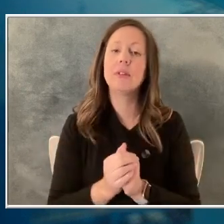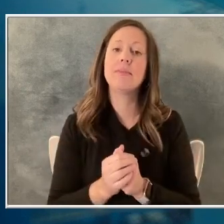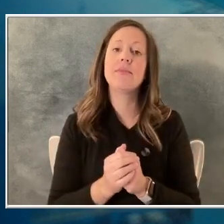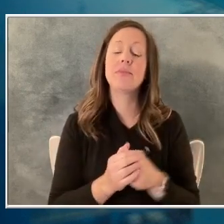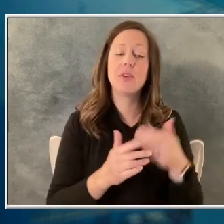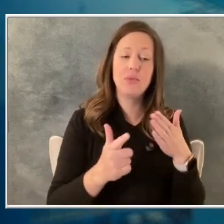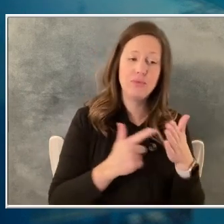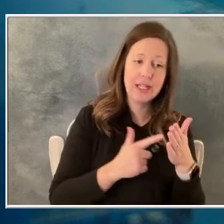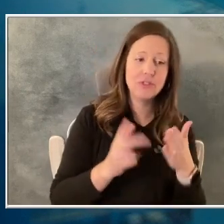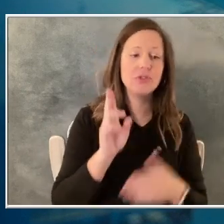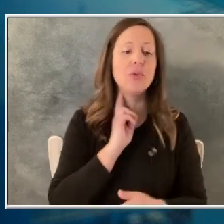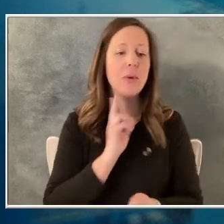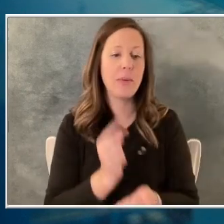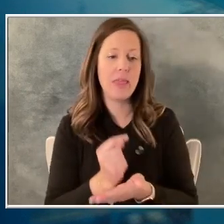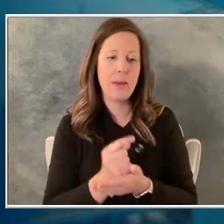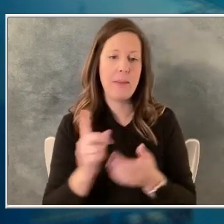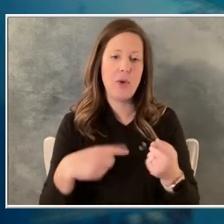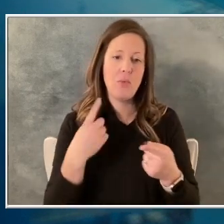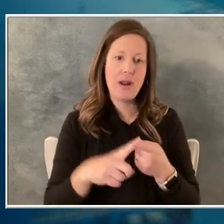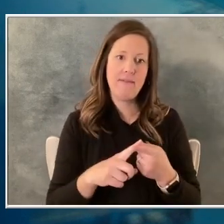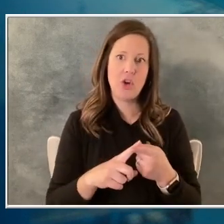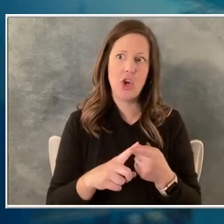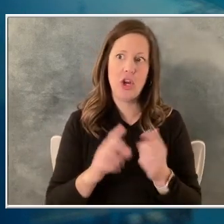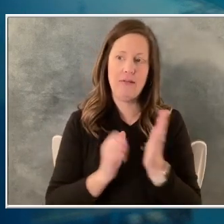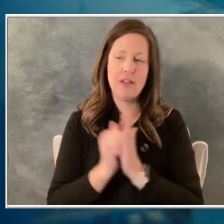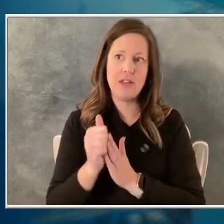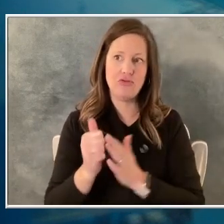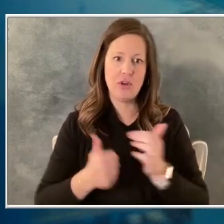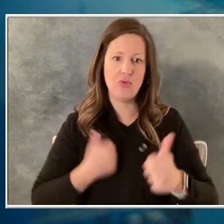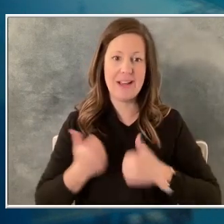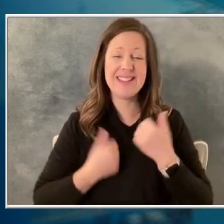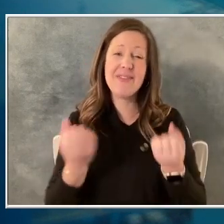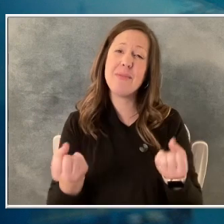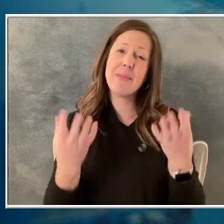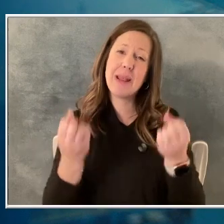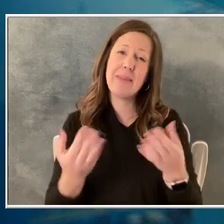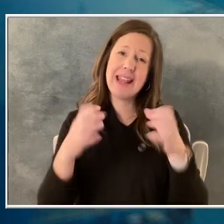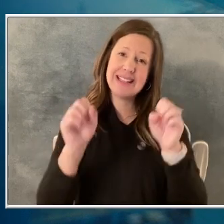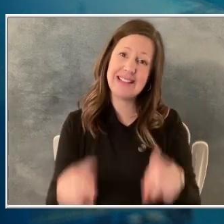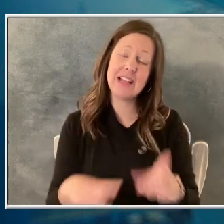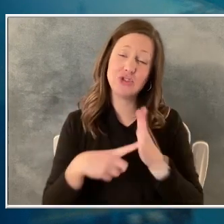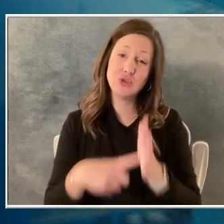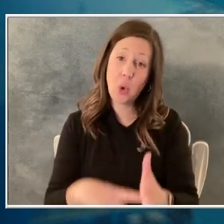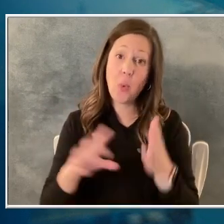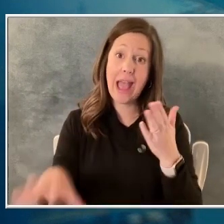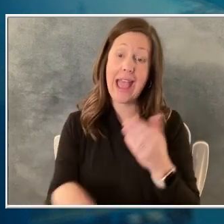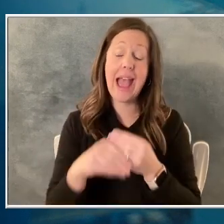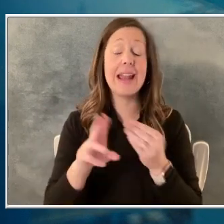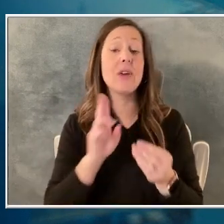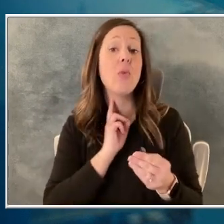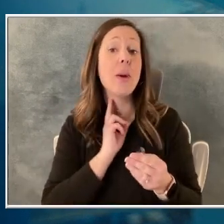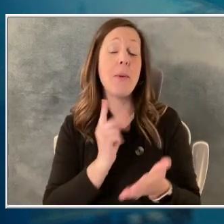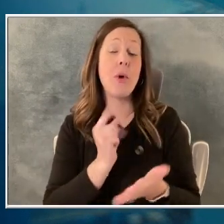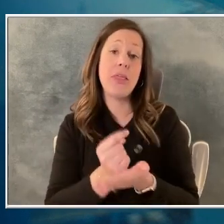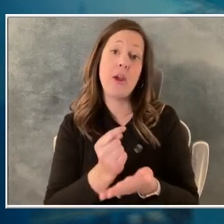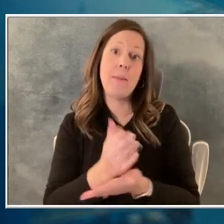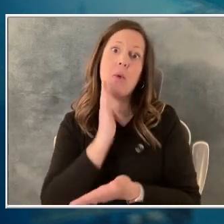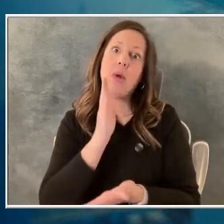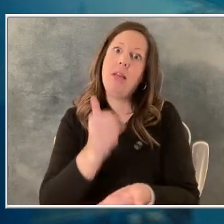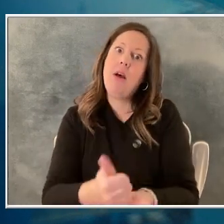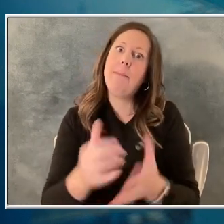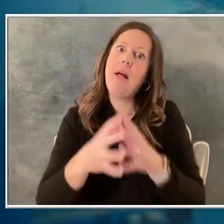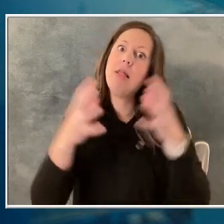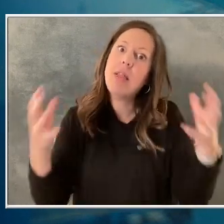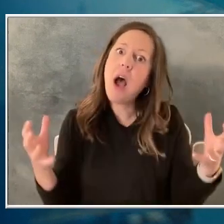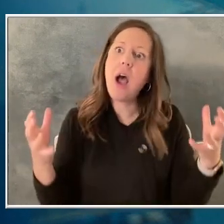aggressive. And there have been many, many, many clinical trials to show that adding hormone therapy to radiation help us increase the cure rate